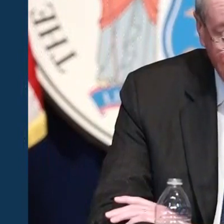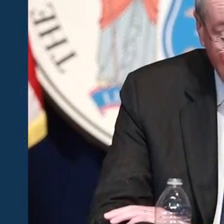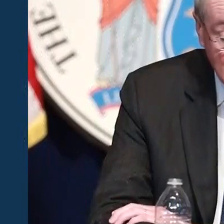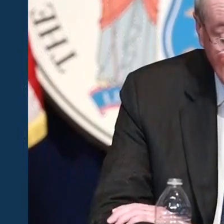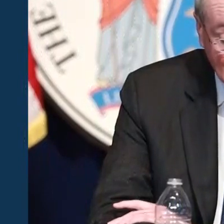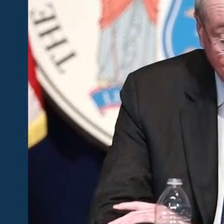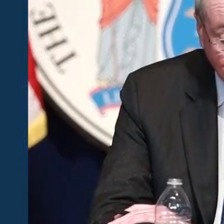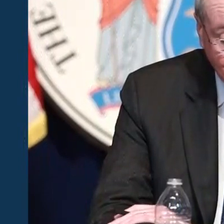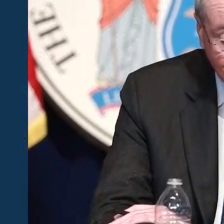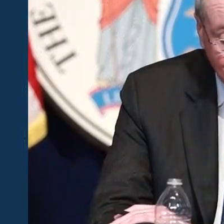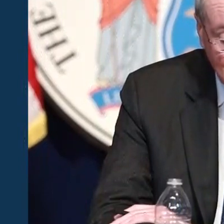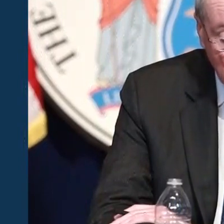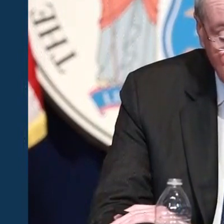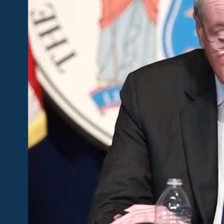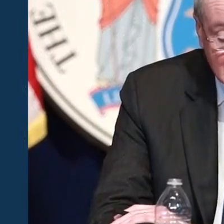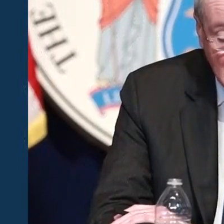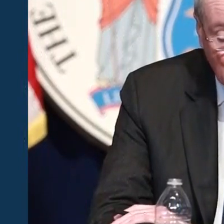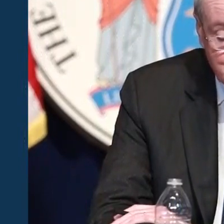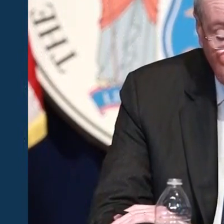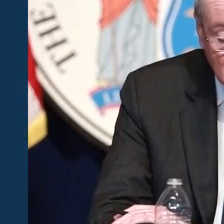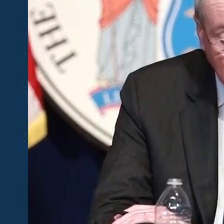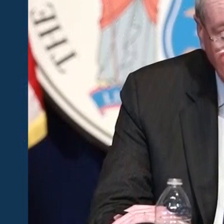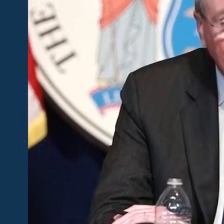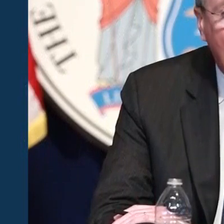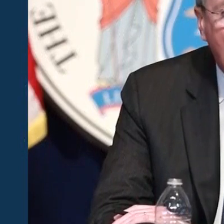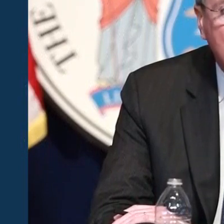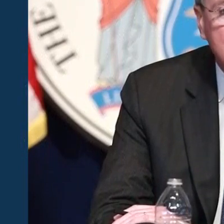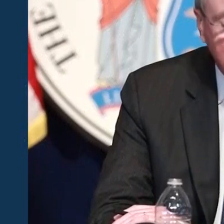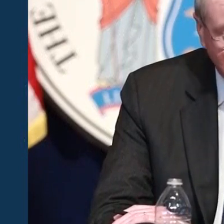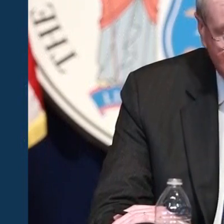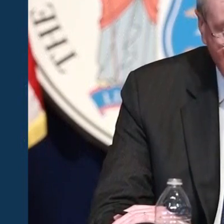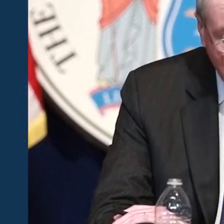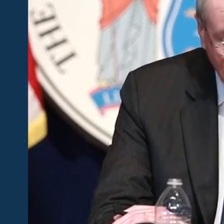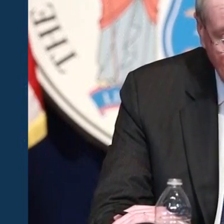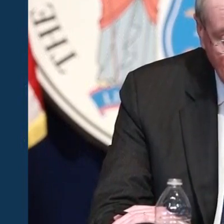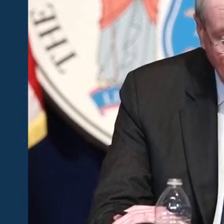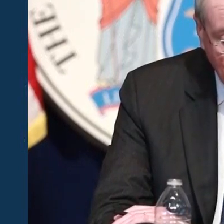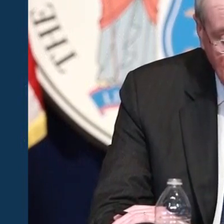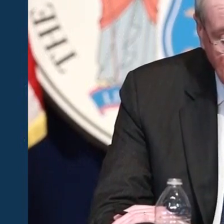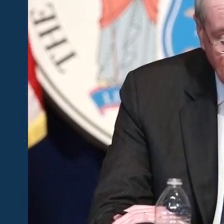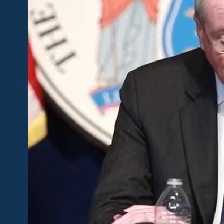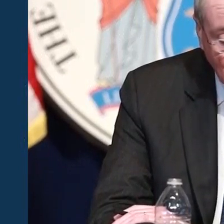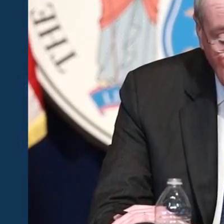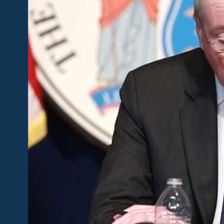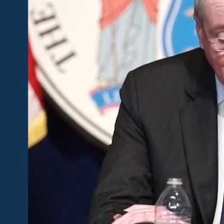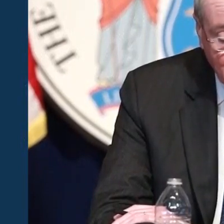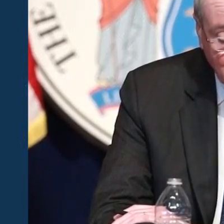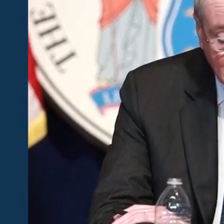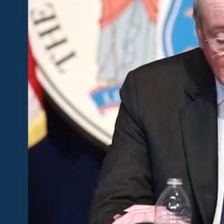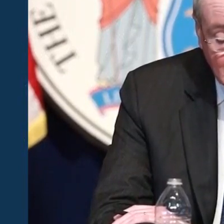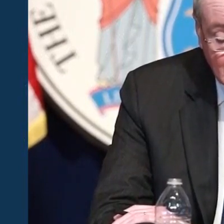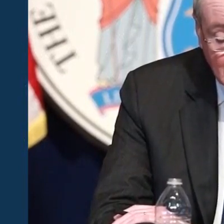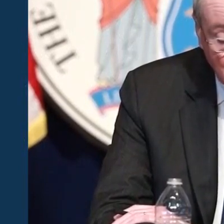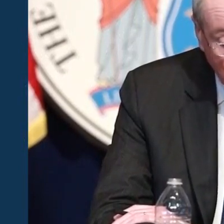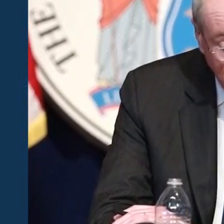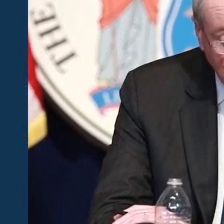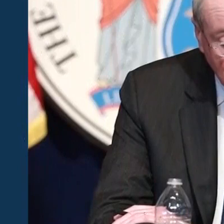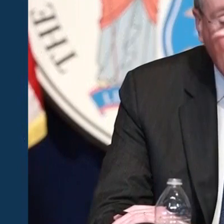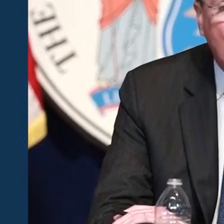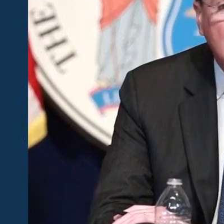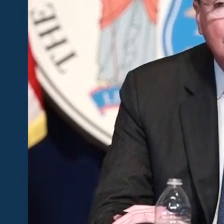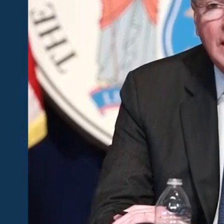since that very day. Reverend McDowell was born in Hawkinsville, Georgia, but he and his late wife, Sanella, with